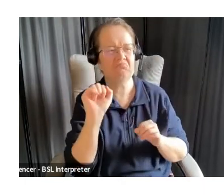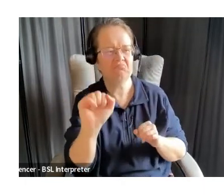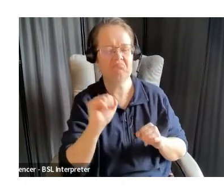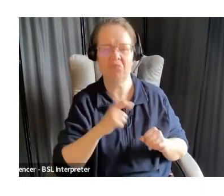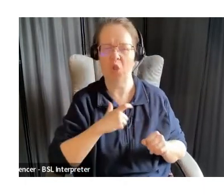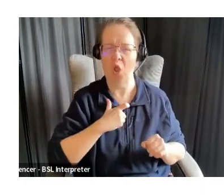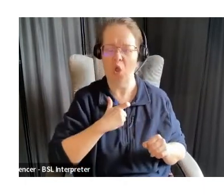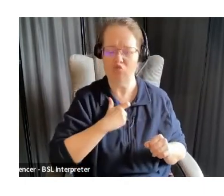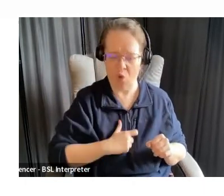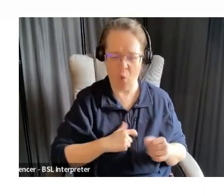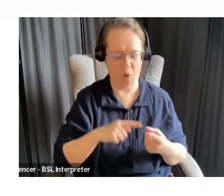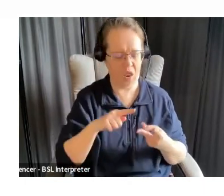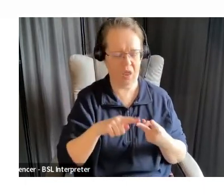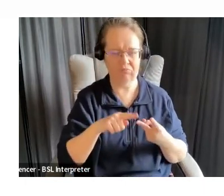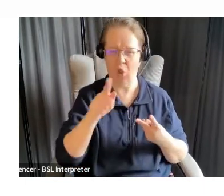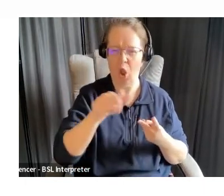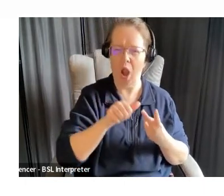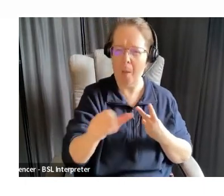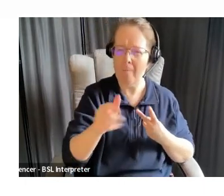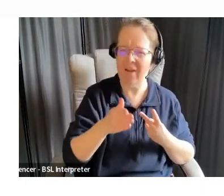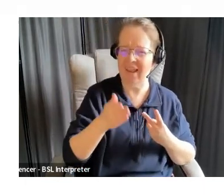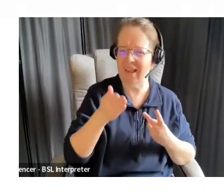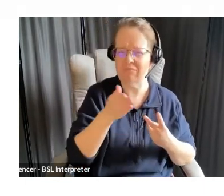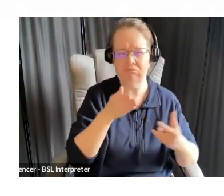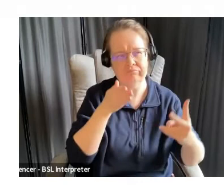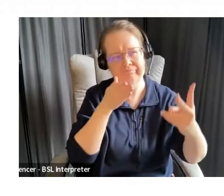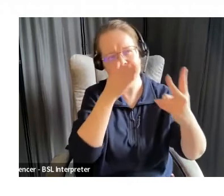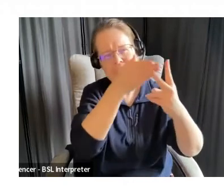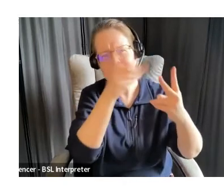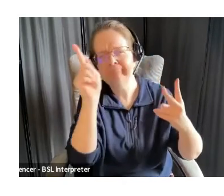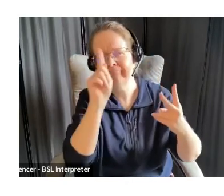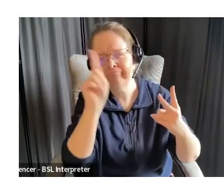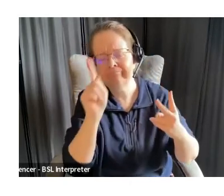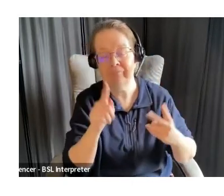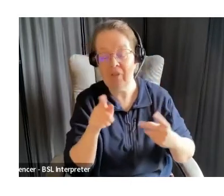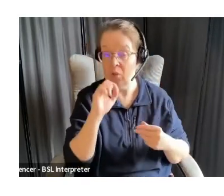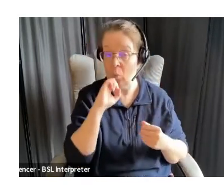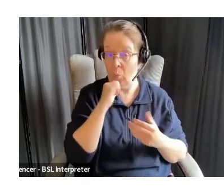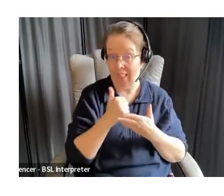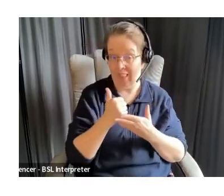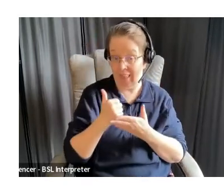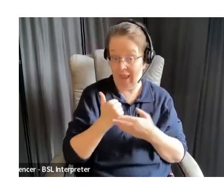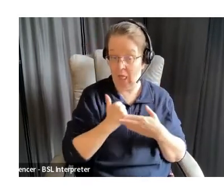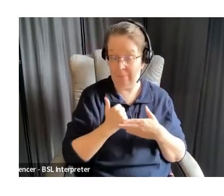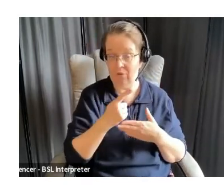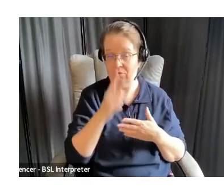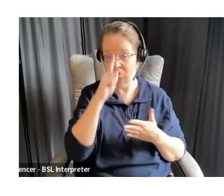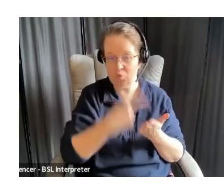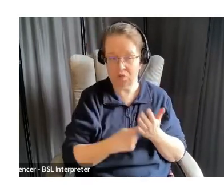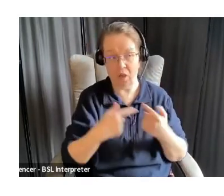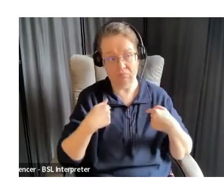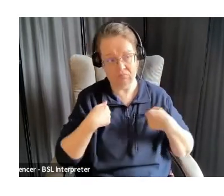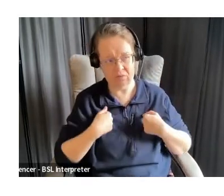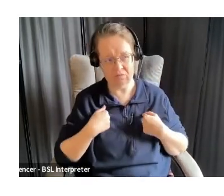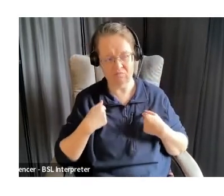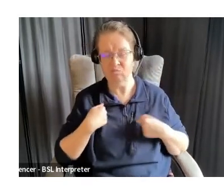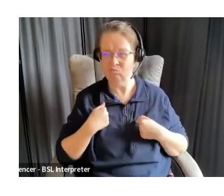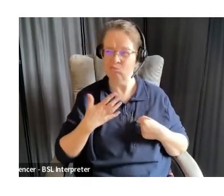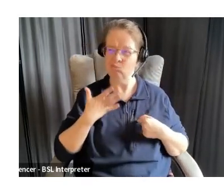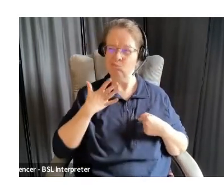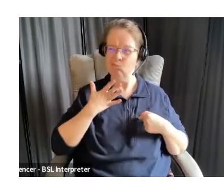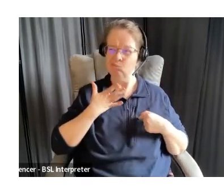is going, because that will help you, as I've said, make a decision as to whether you actually want to